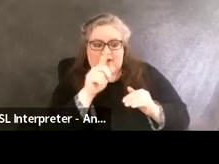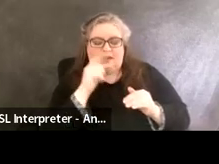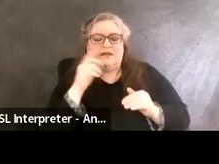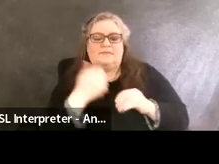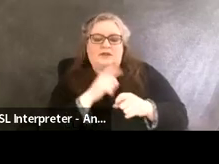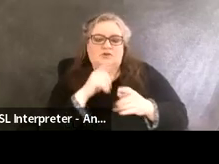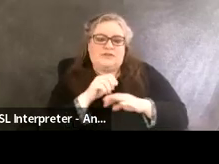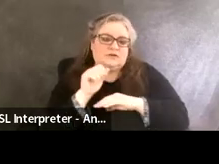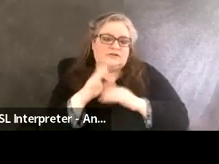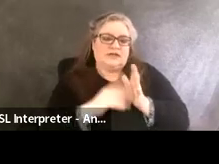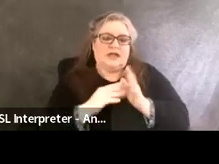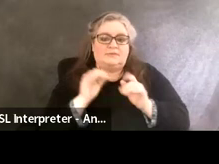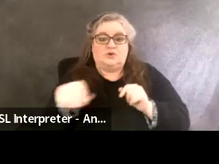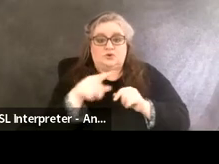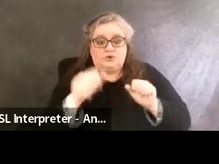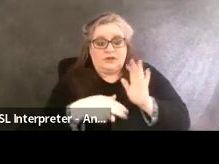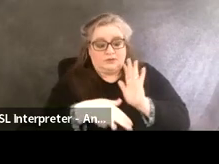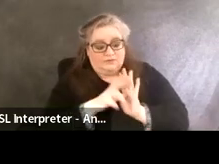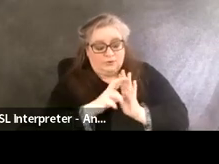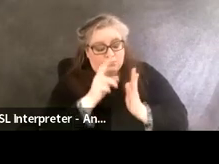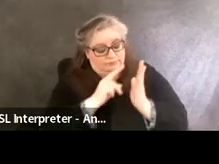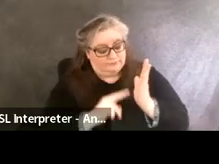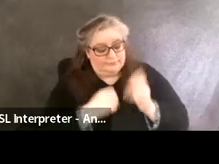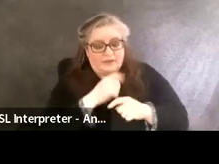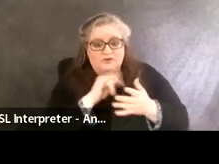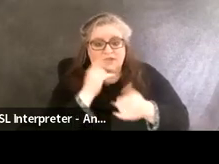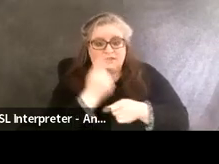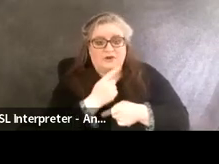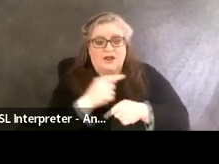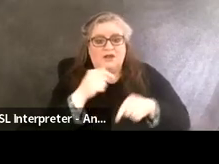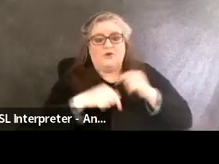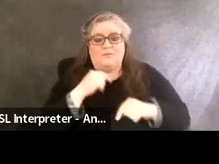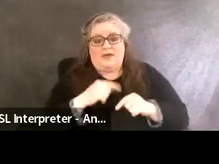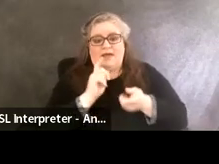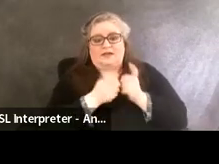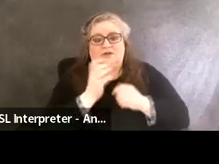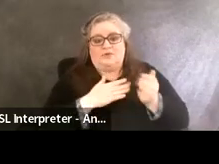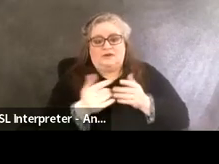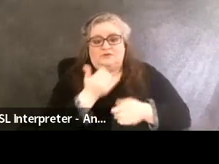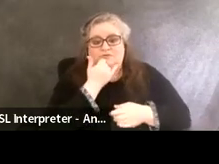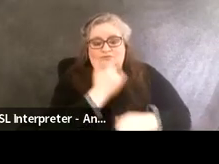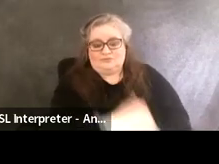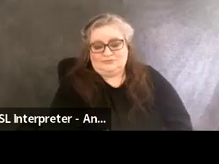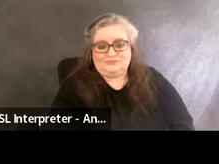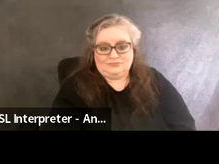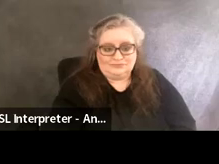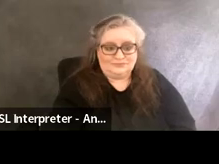to you so you can review it, make sure it's correct, and be able to go back and change anything that might have been wrong.